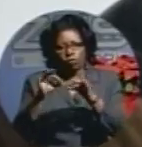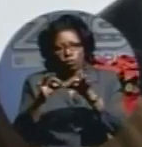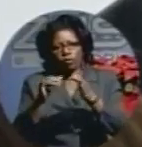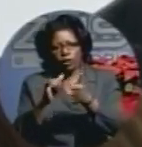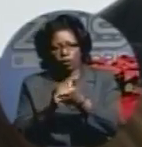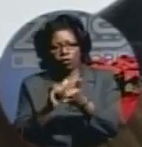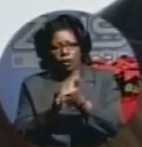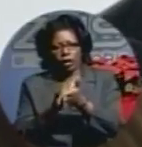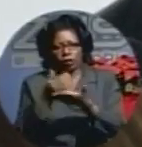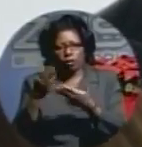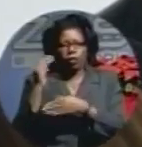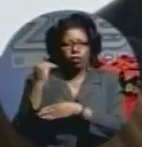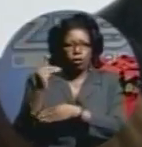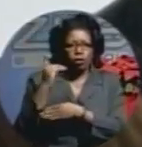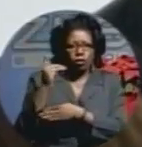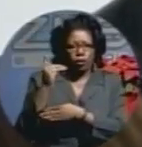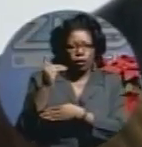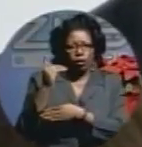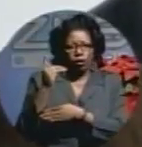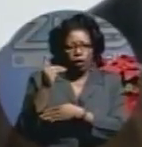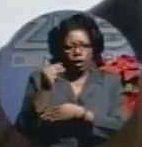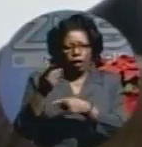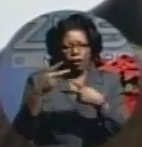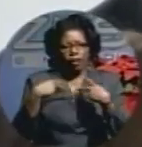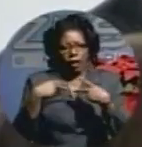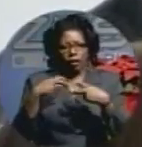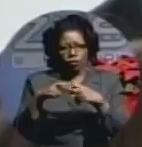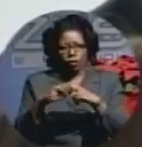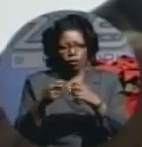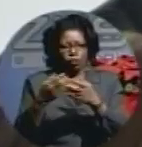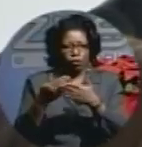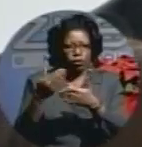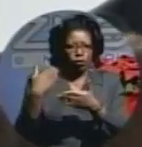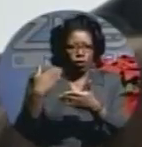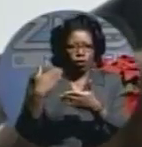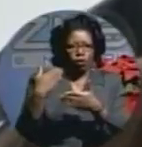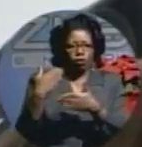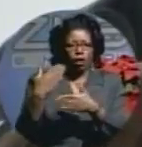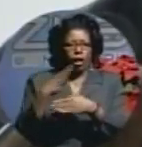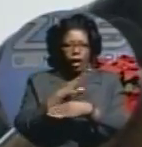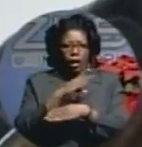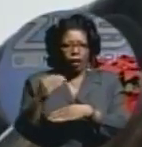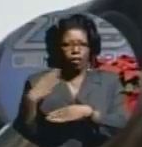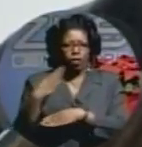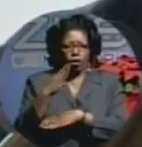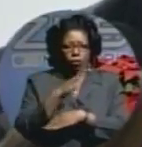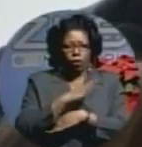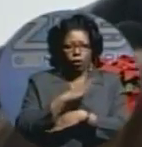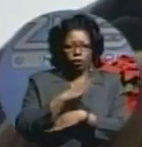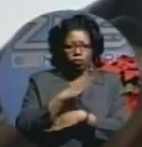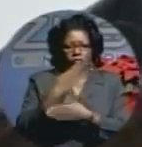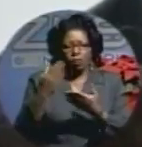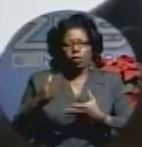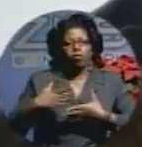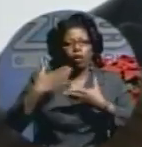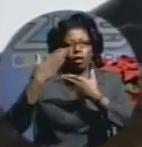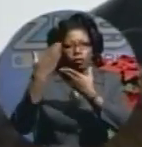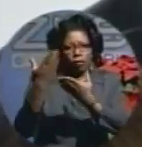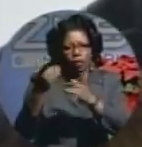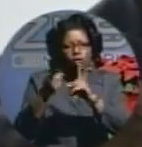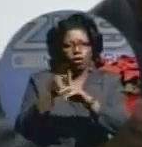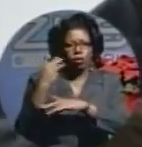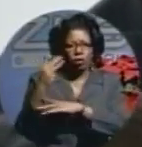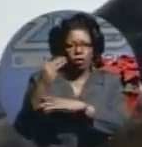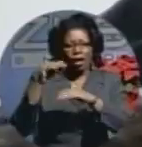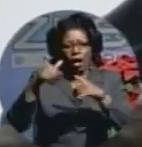that. The minister may have been confronted with that kind of position, and the board may have recommended to the minister making